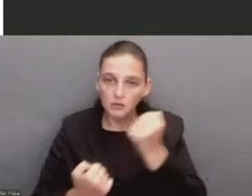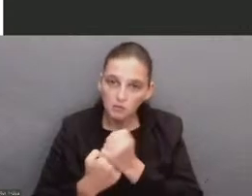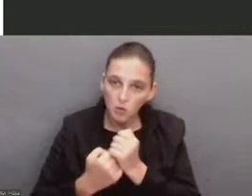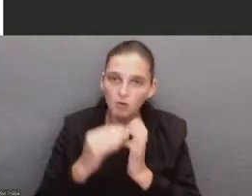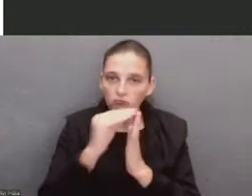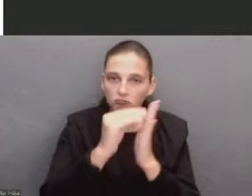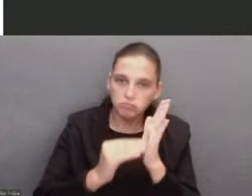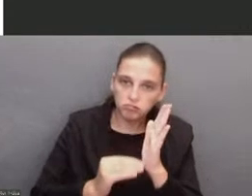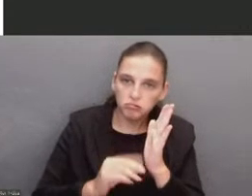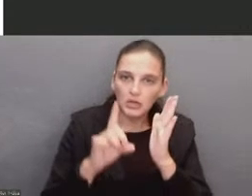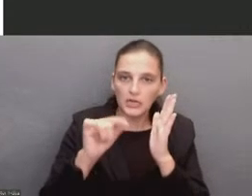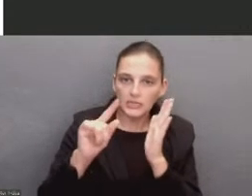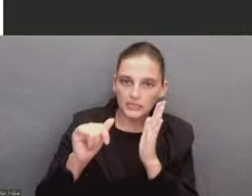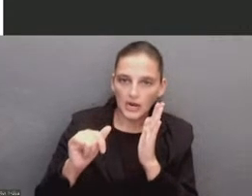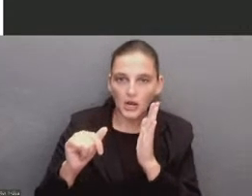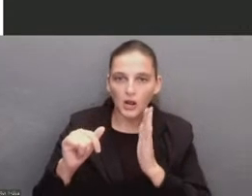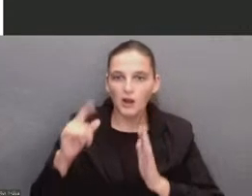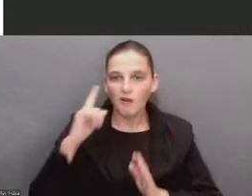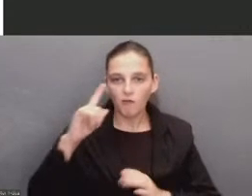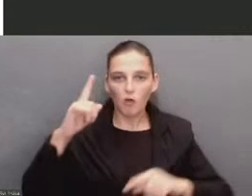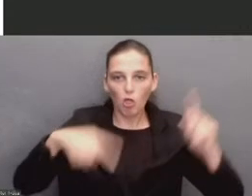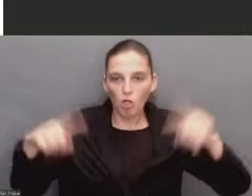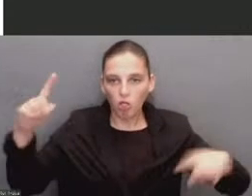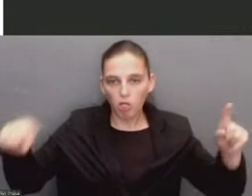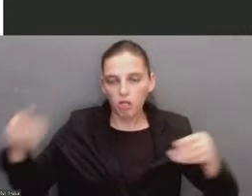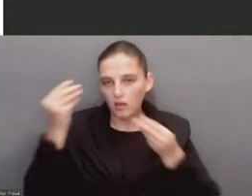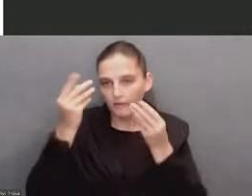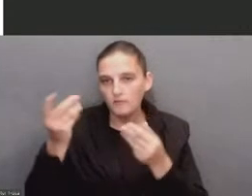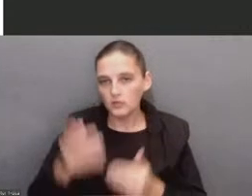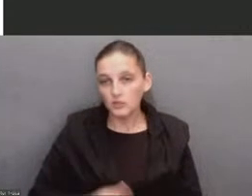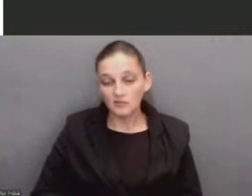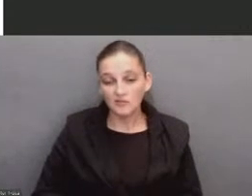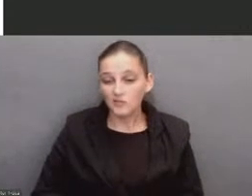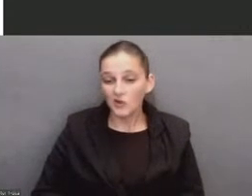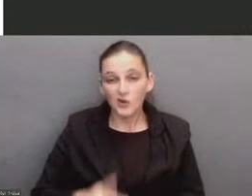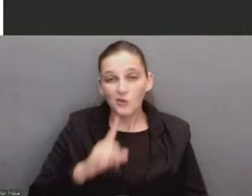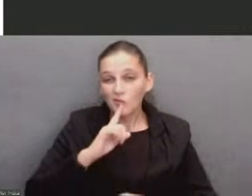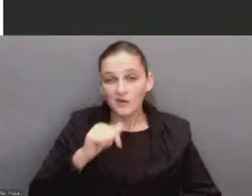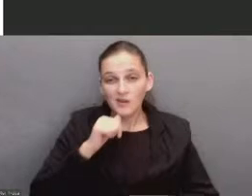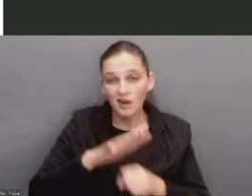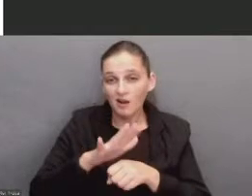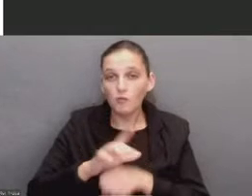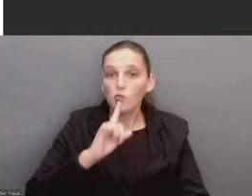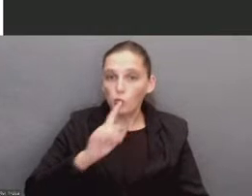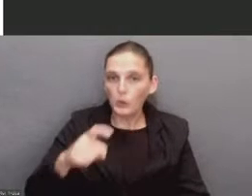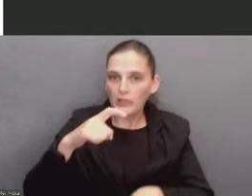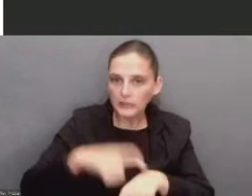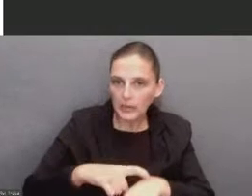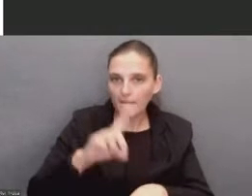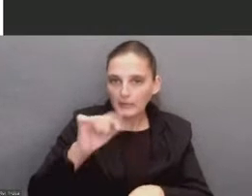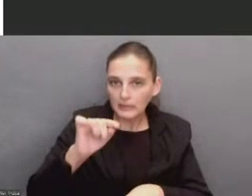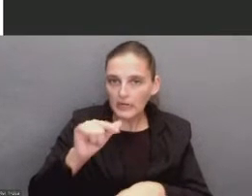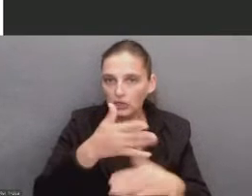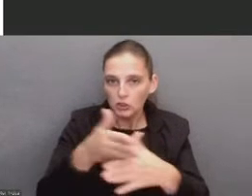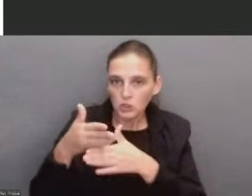disaggregated data. Again, really just a lack of real-time sharing of data and actually special pathogen threats,